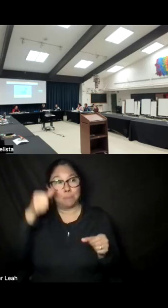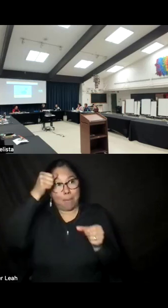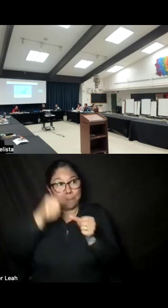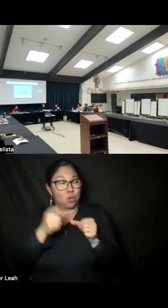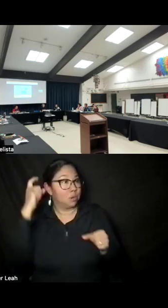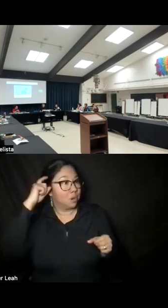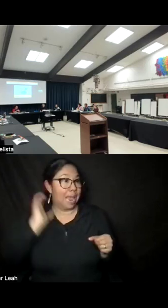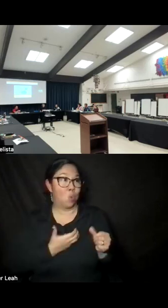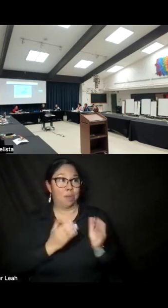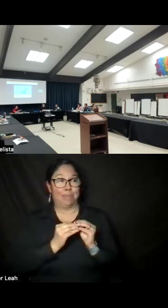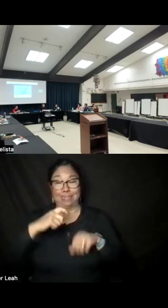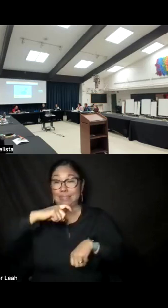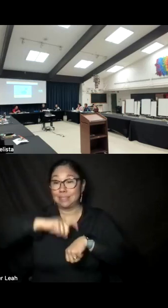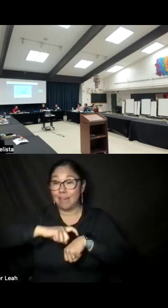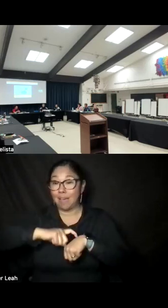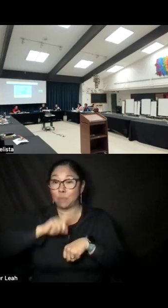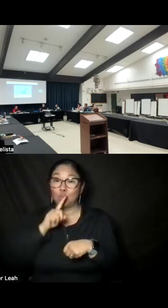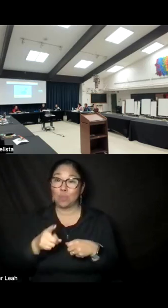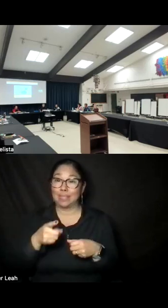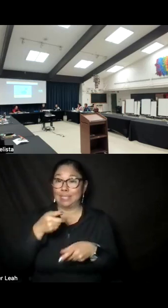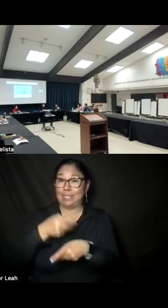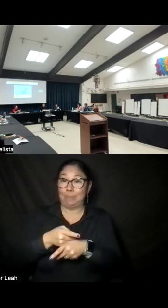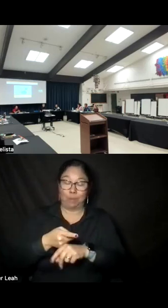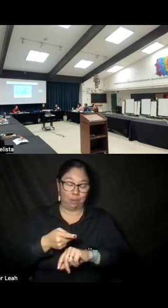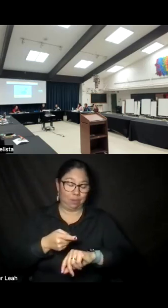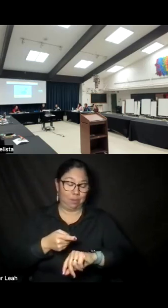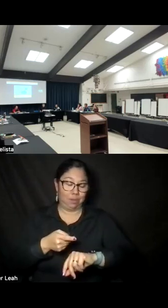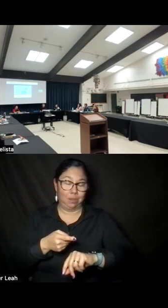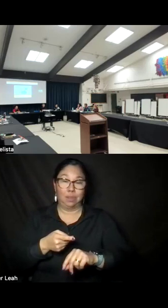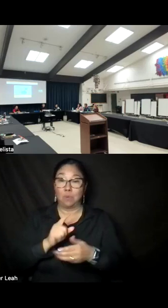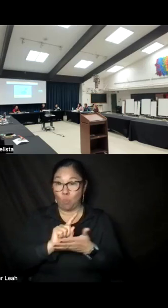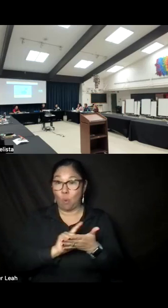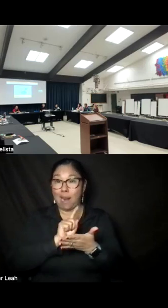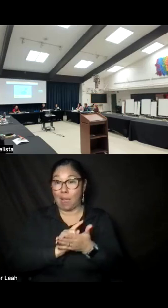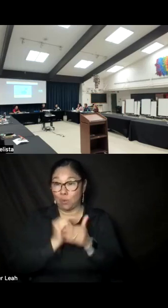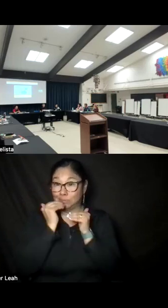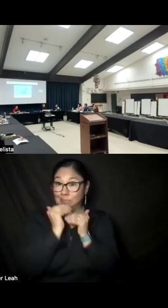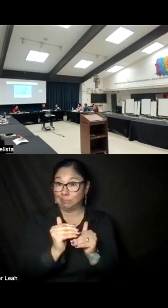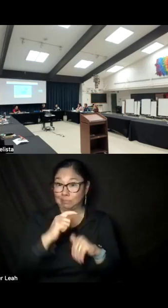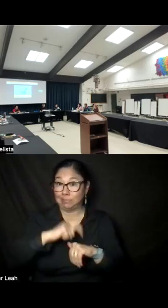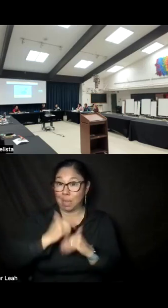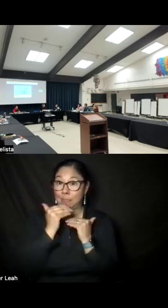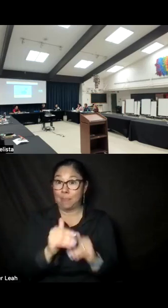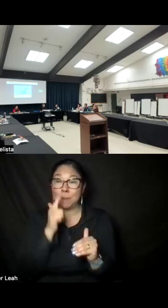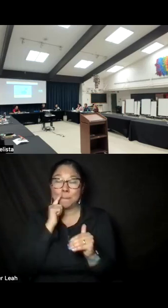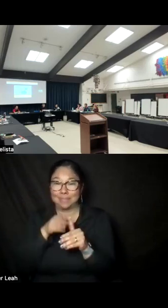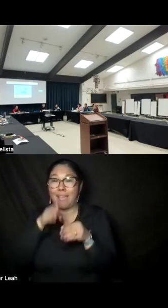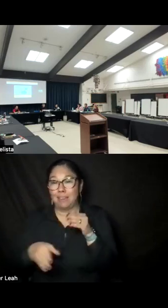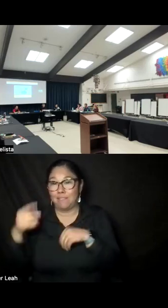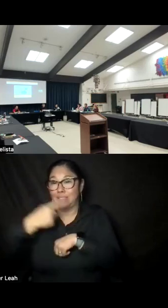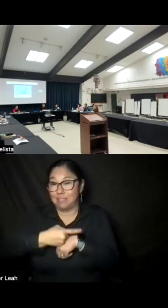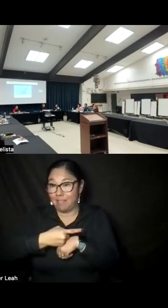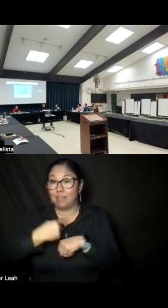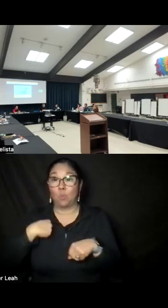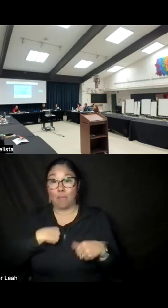meeting time and really trying to keep it at an hour because we are all at the end of our day. We do